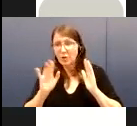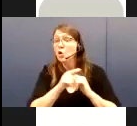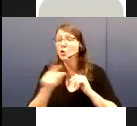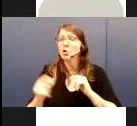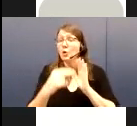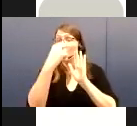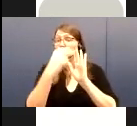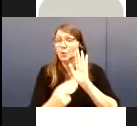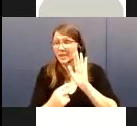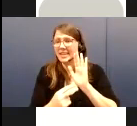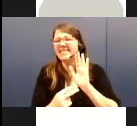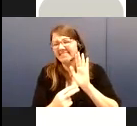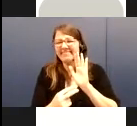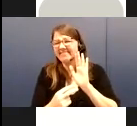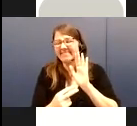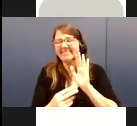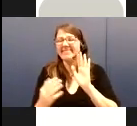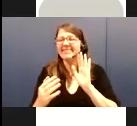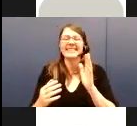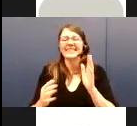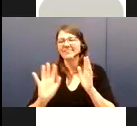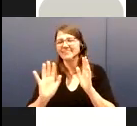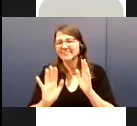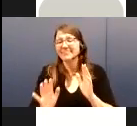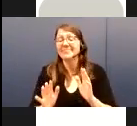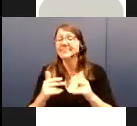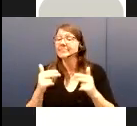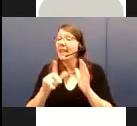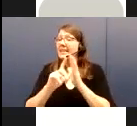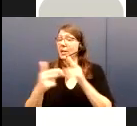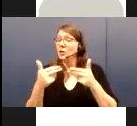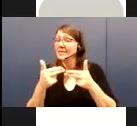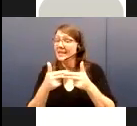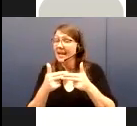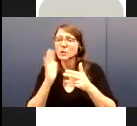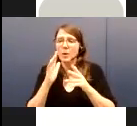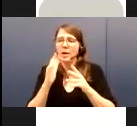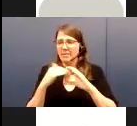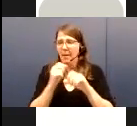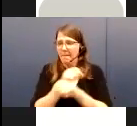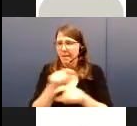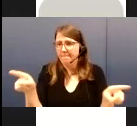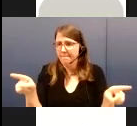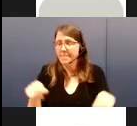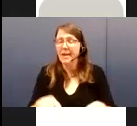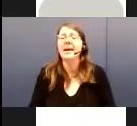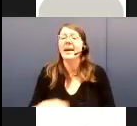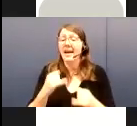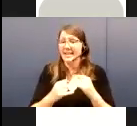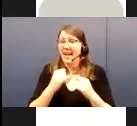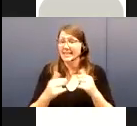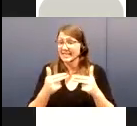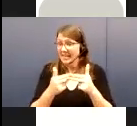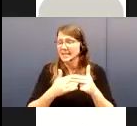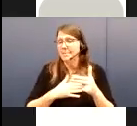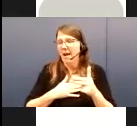bit one-sided, I understand. You'll have access to these slides later. And the last slide is my contact information. You have full